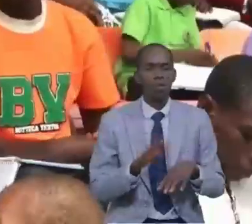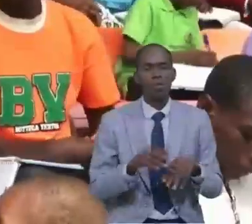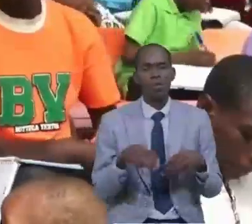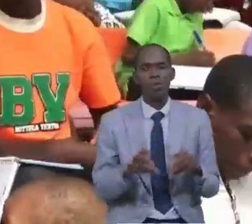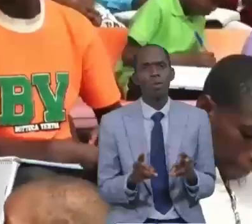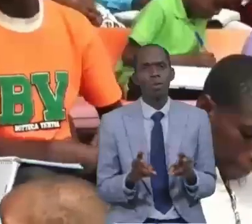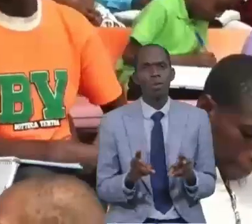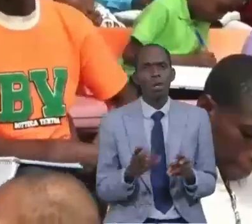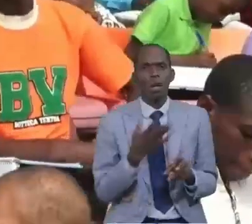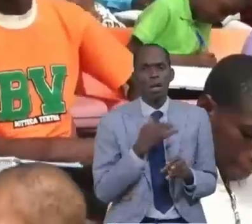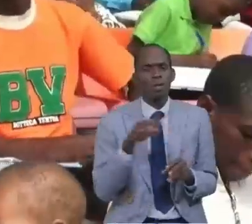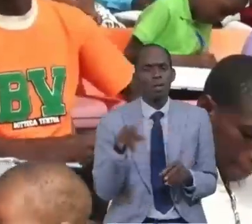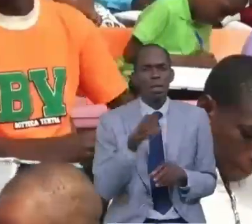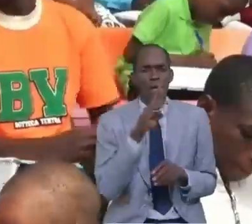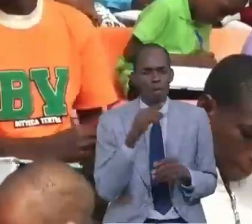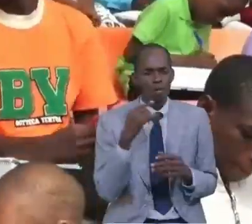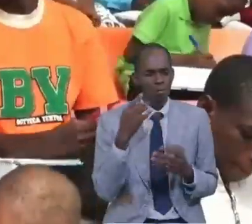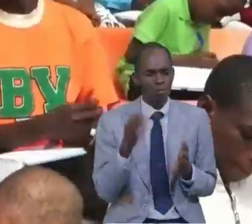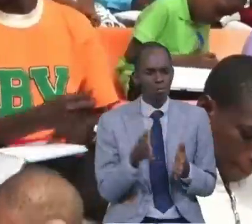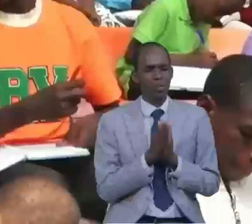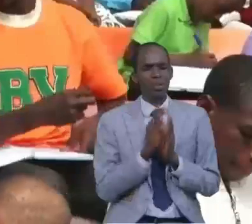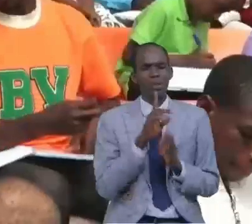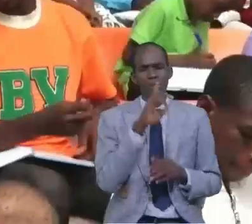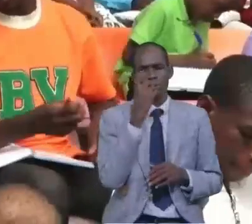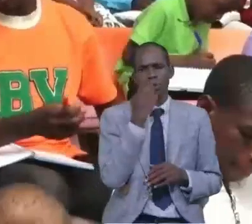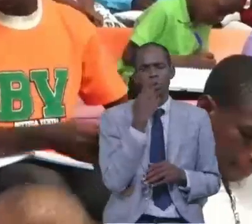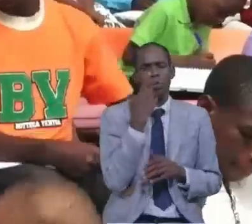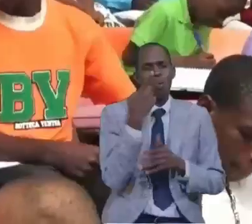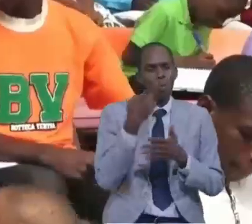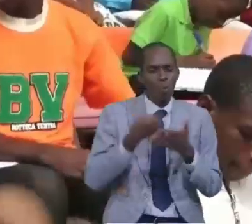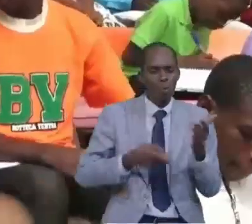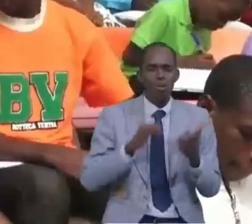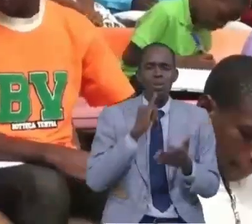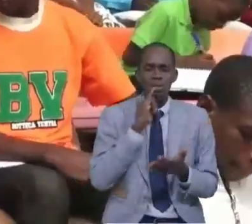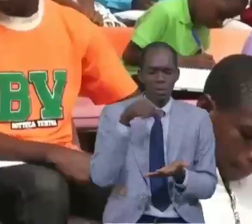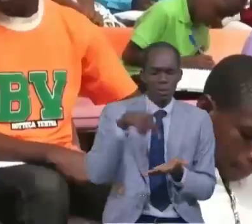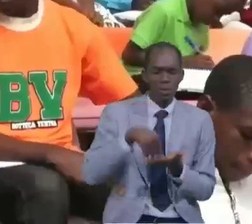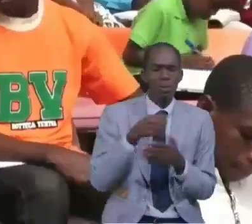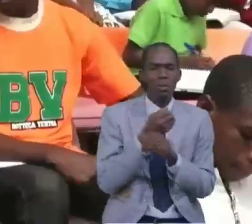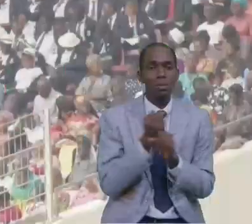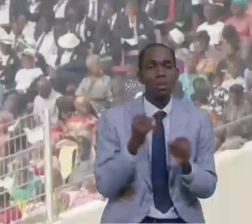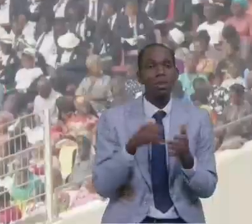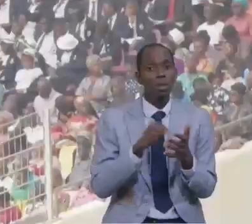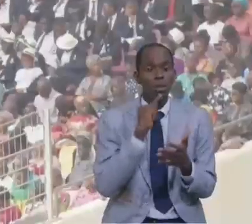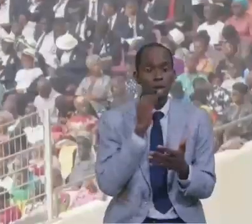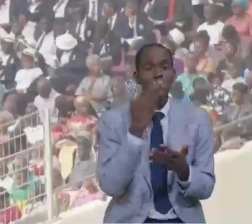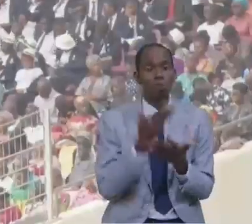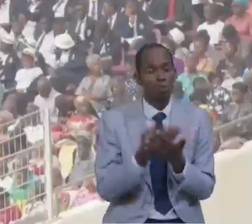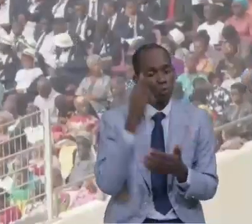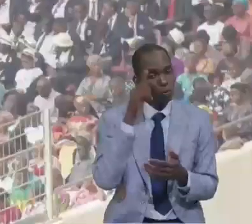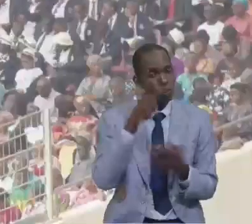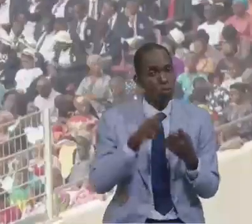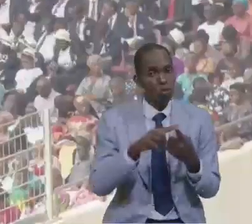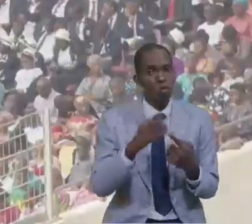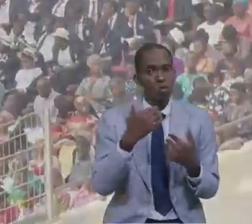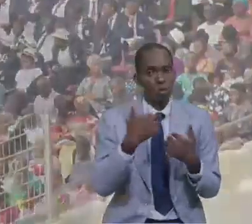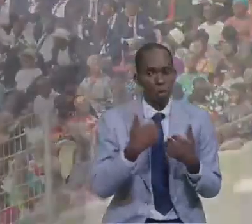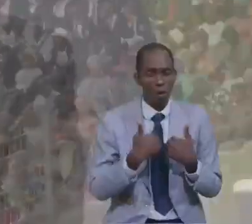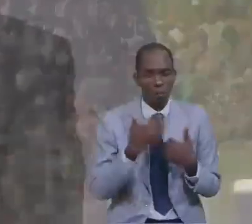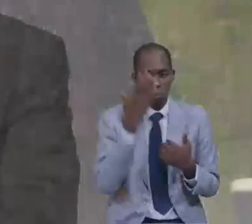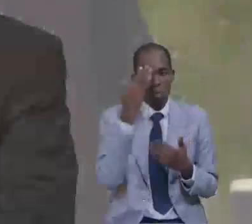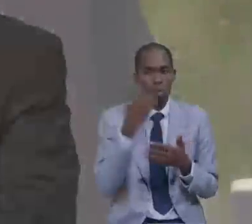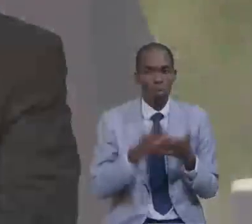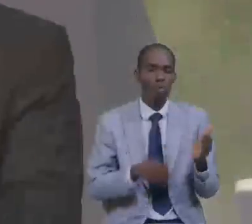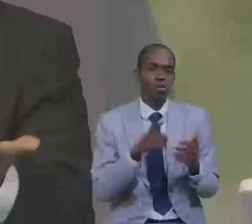have. If you don't know what you have, you will not know the expectation of heaven upon